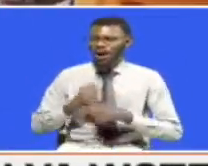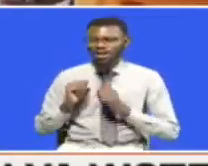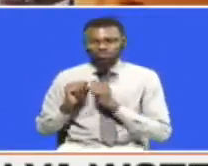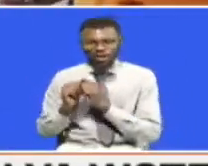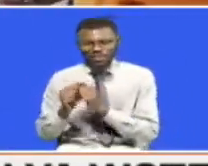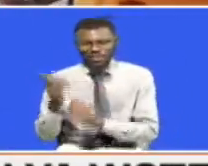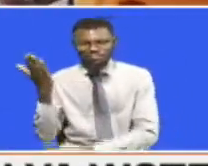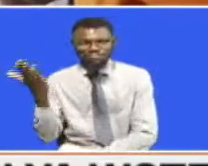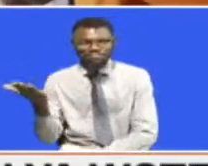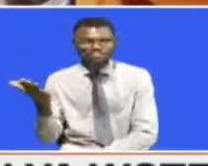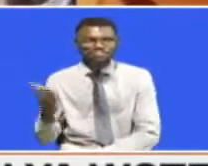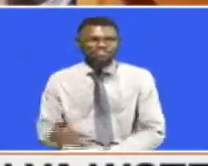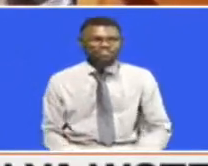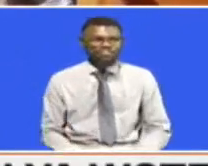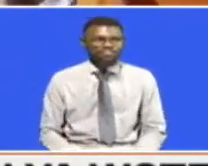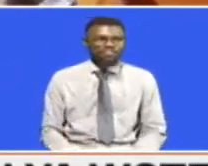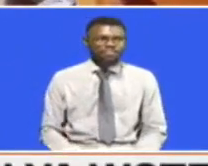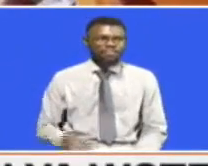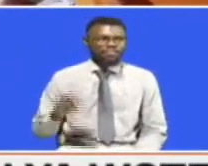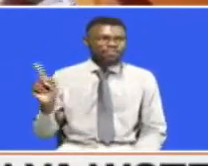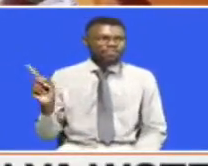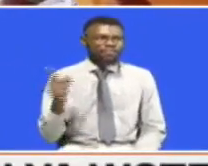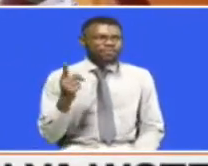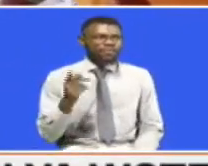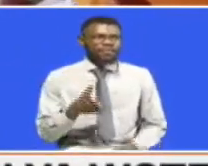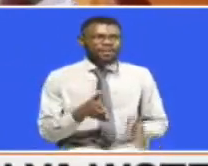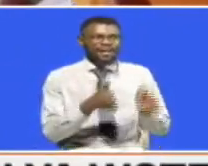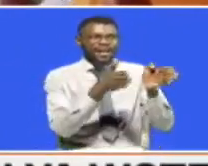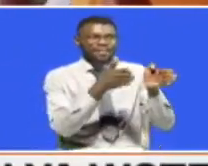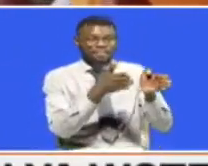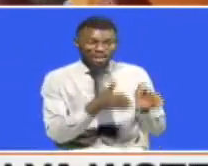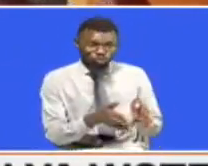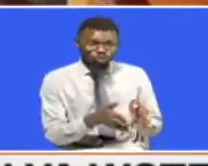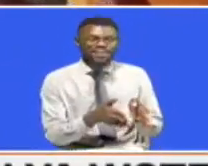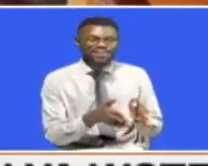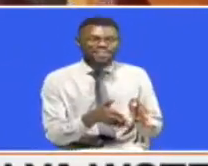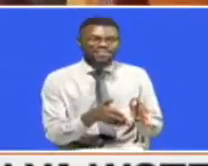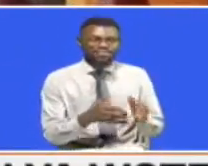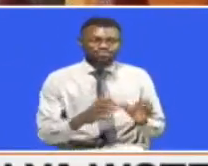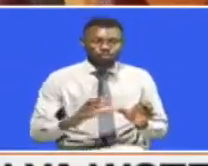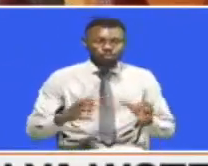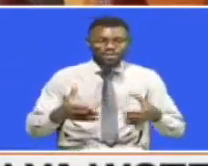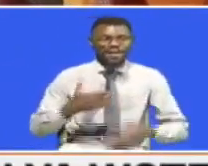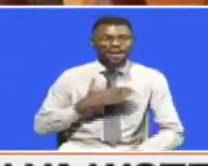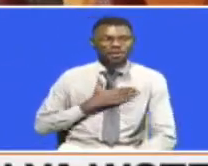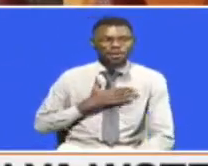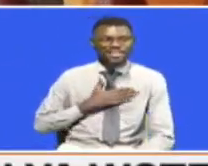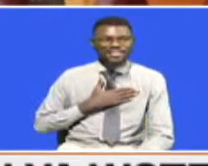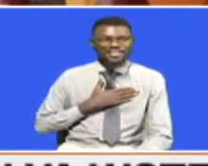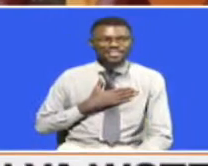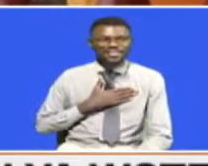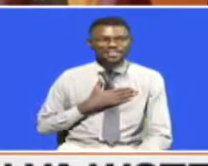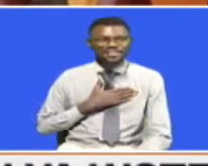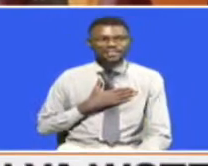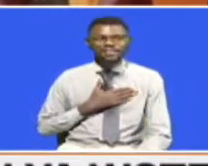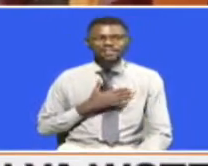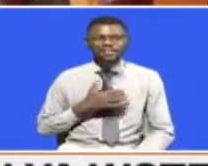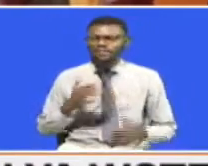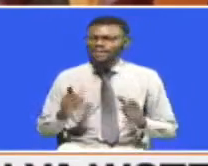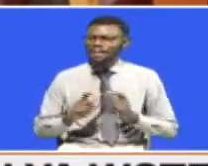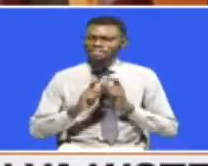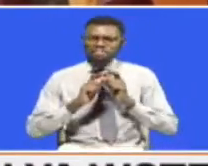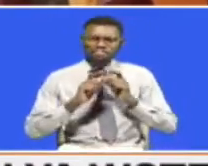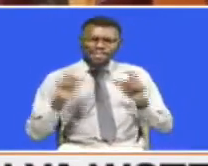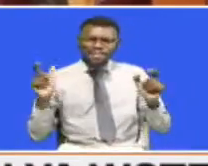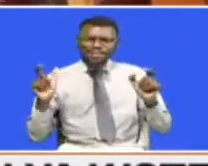pamoja. You are the first person who is going to bring that community of what I call the Greater Eastern,